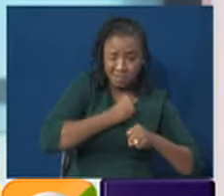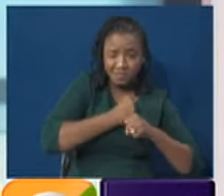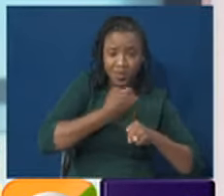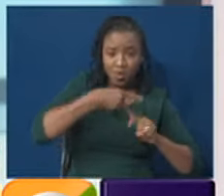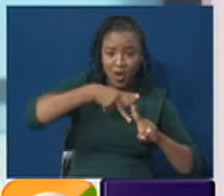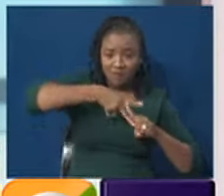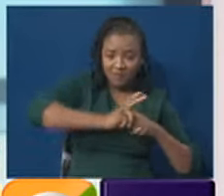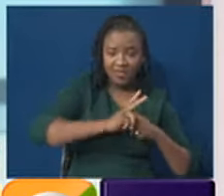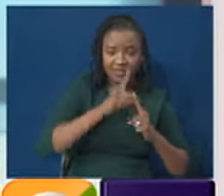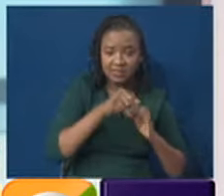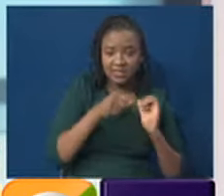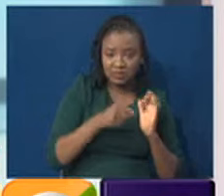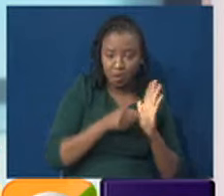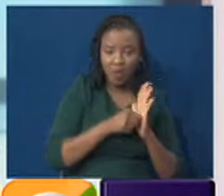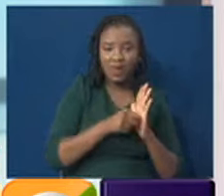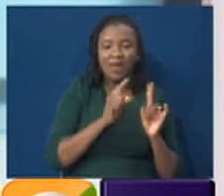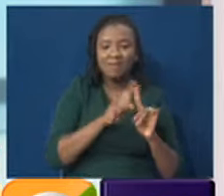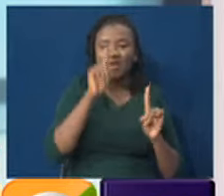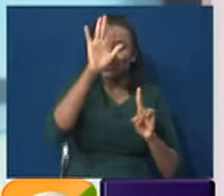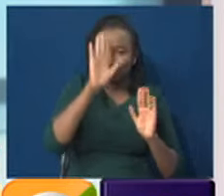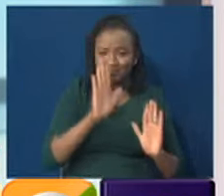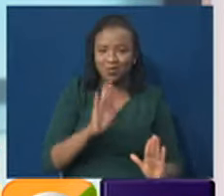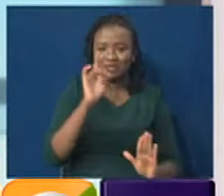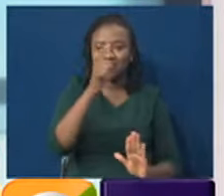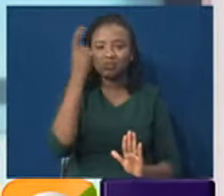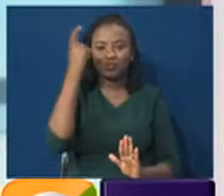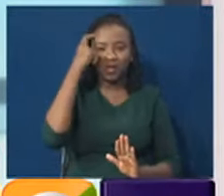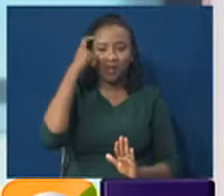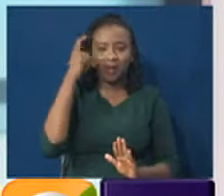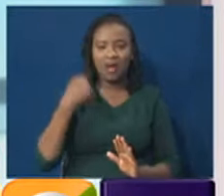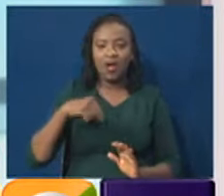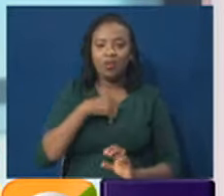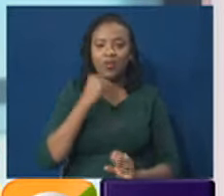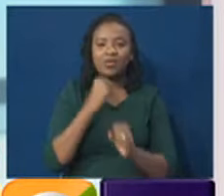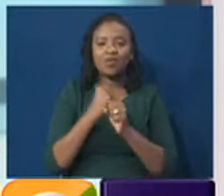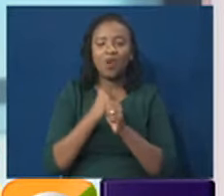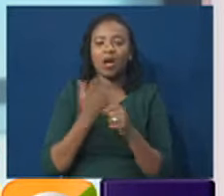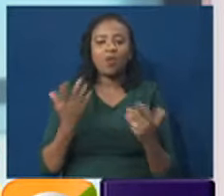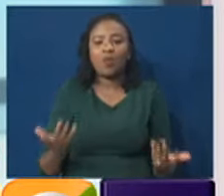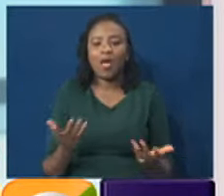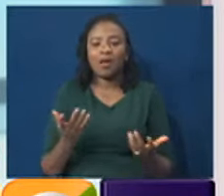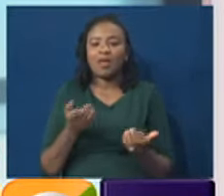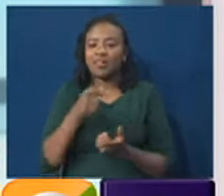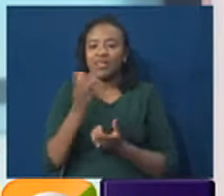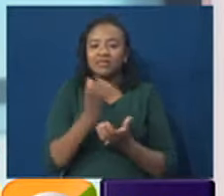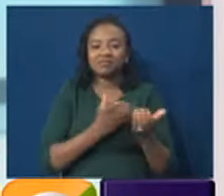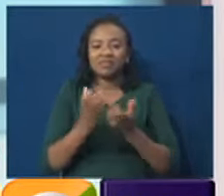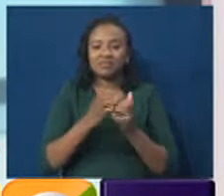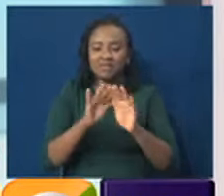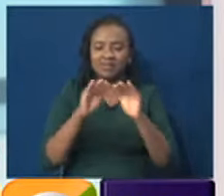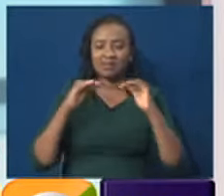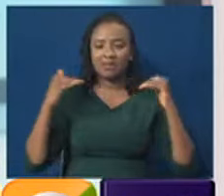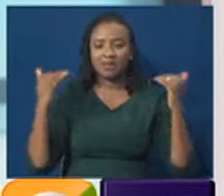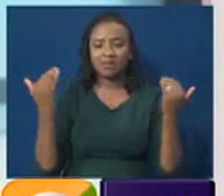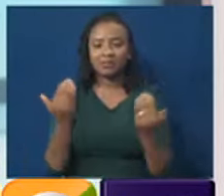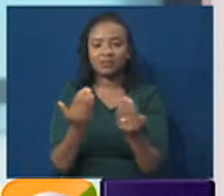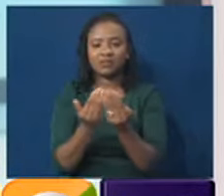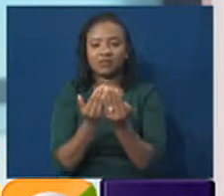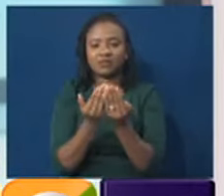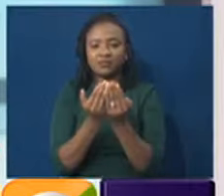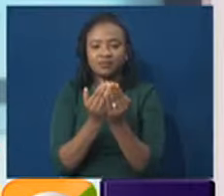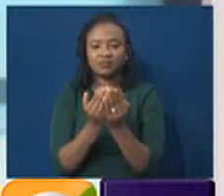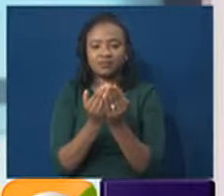people, as an administration, let us remember we operate in a global village and we are all subject to all these